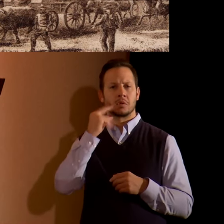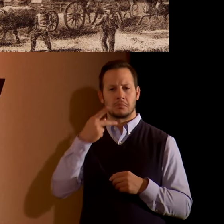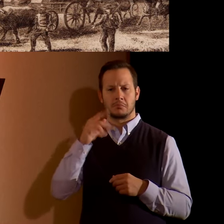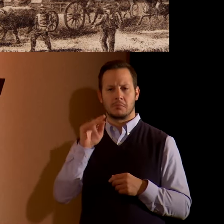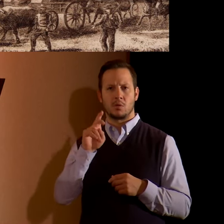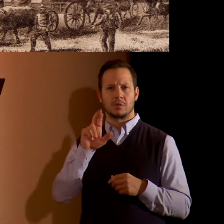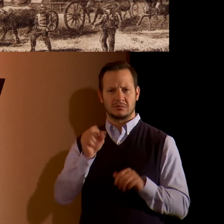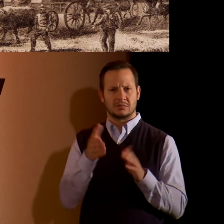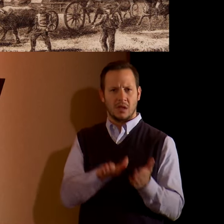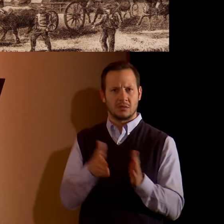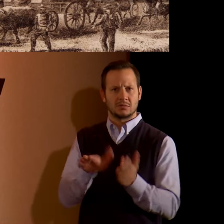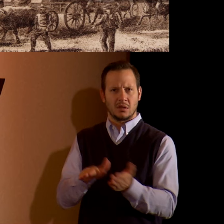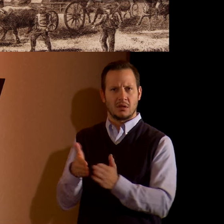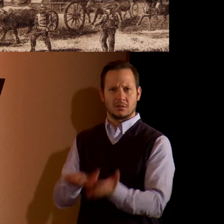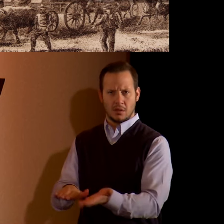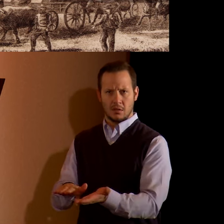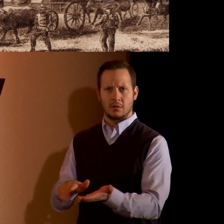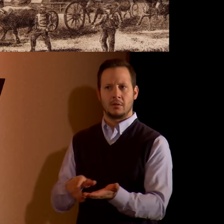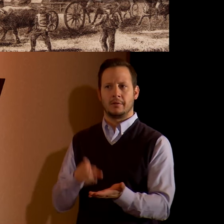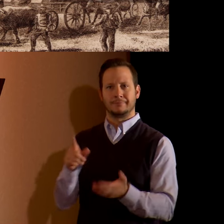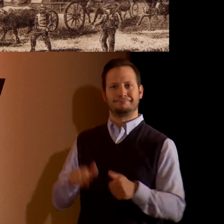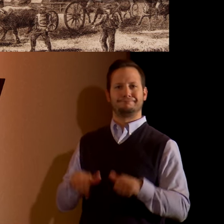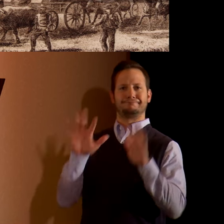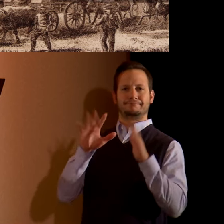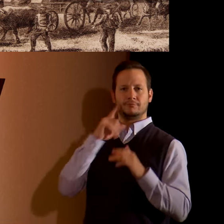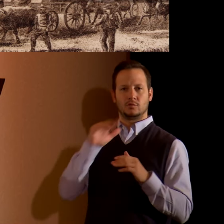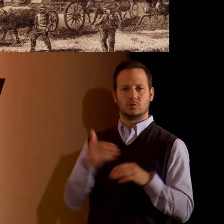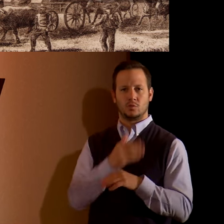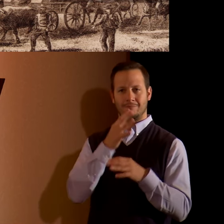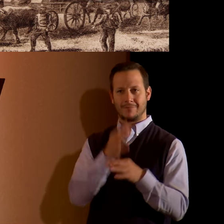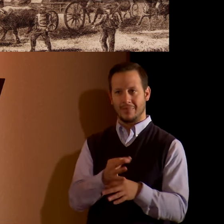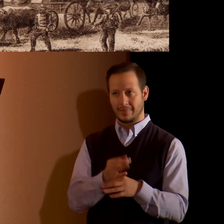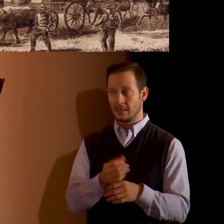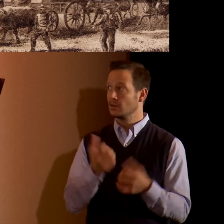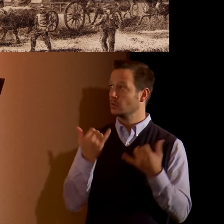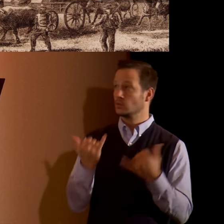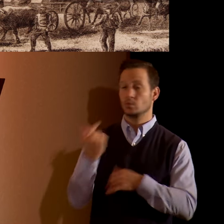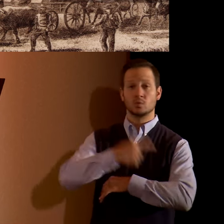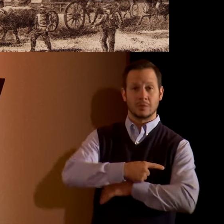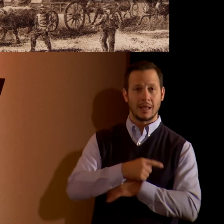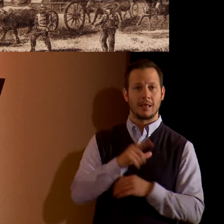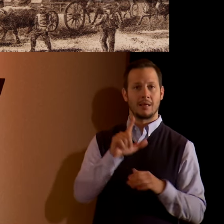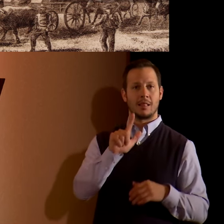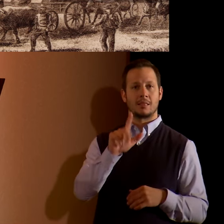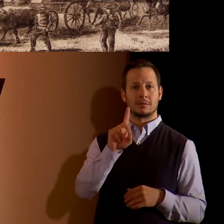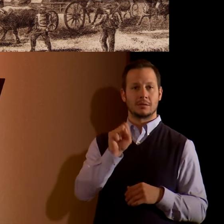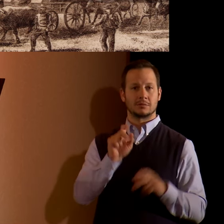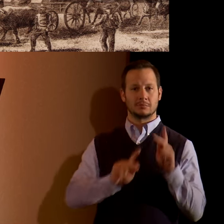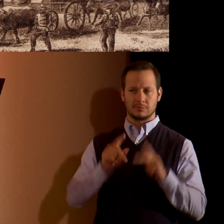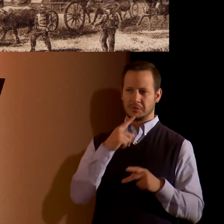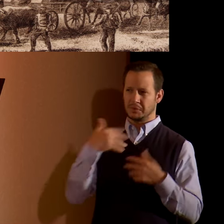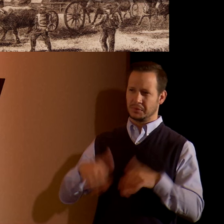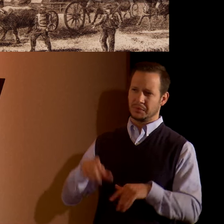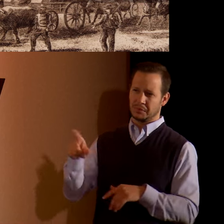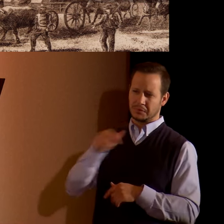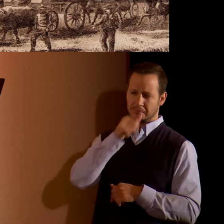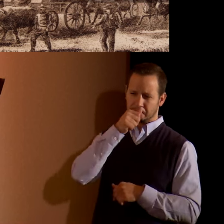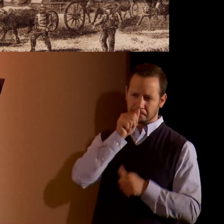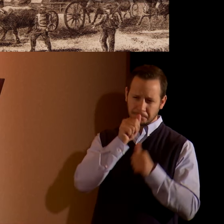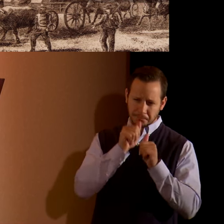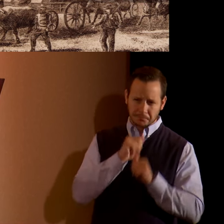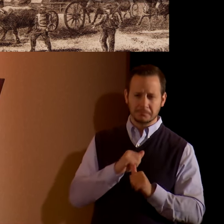died along the way, martyrs to their new faith. Today, Latter-day Saints often point to the pioneers' resilience and